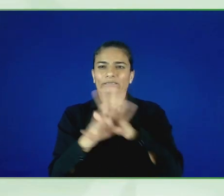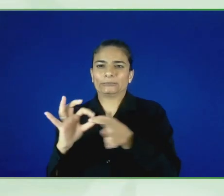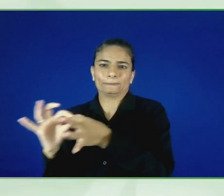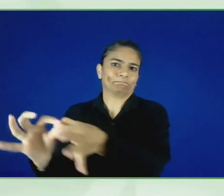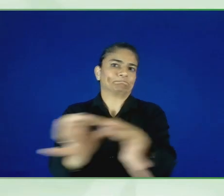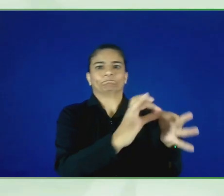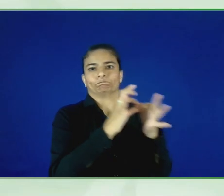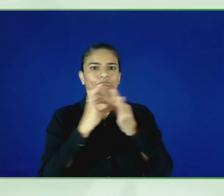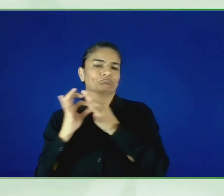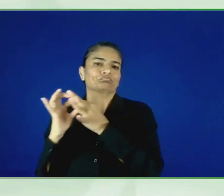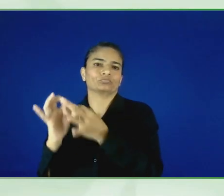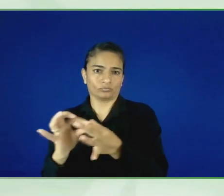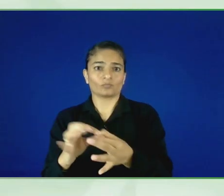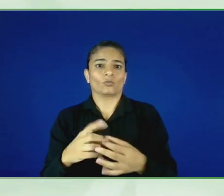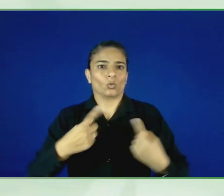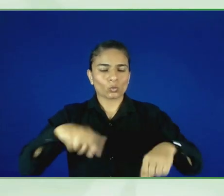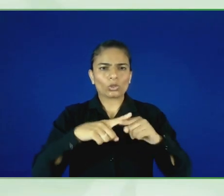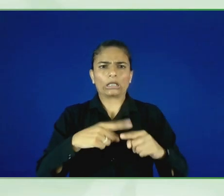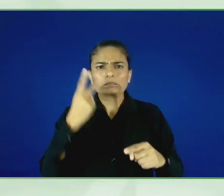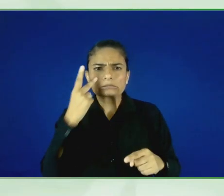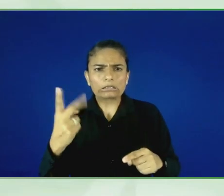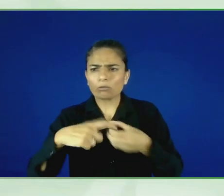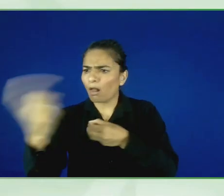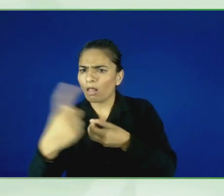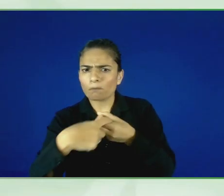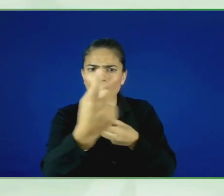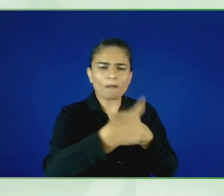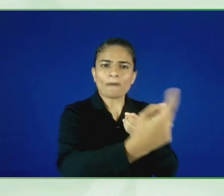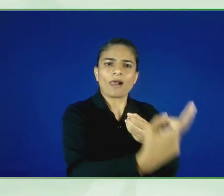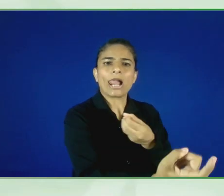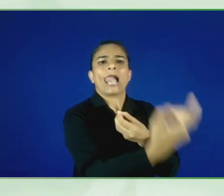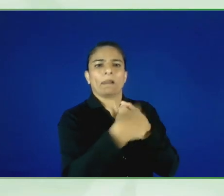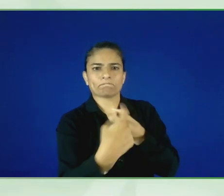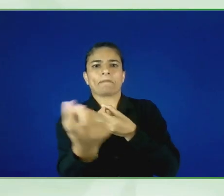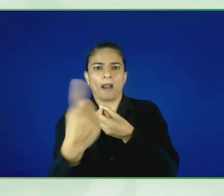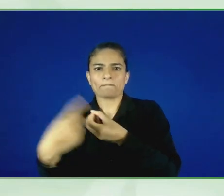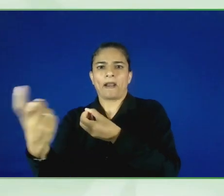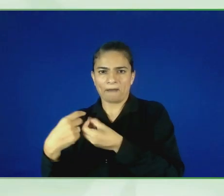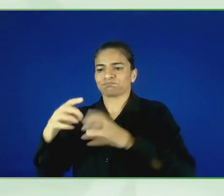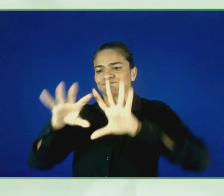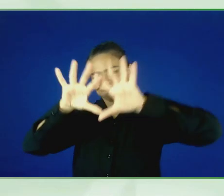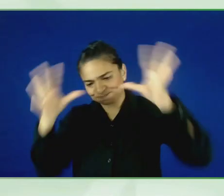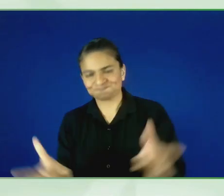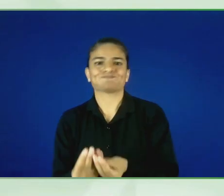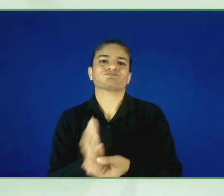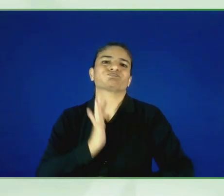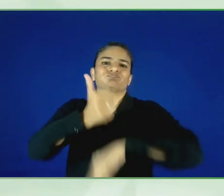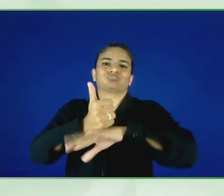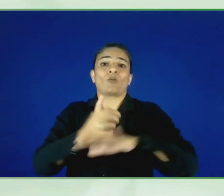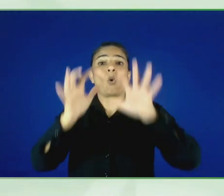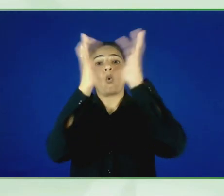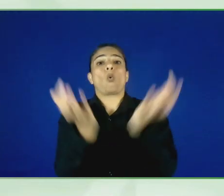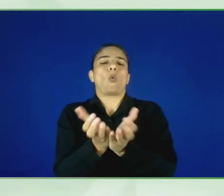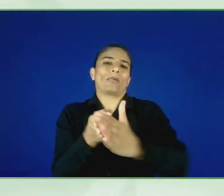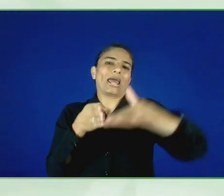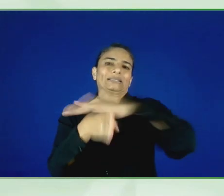created what we call today a global accessibility standard, which is basically our unified approach